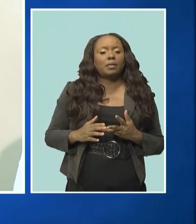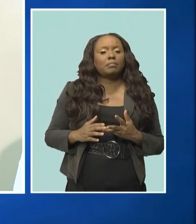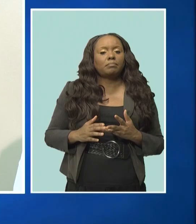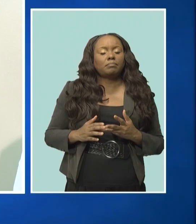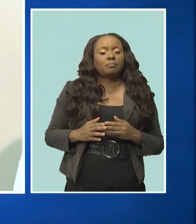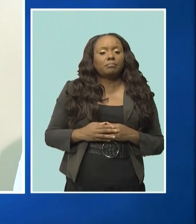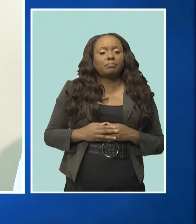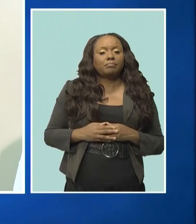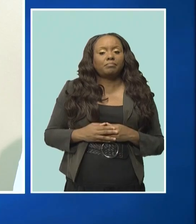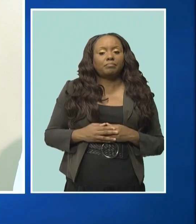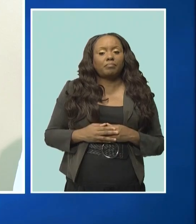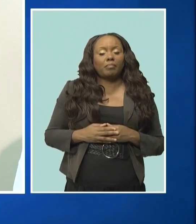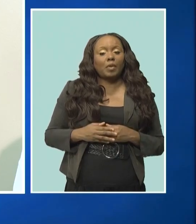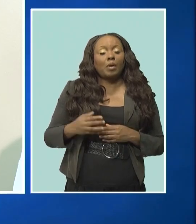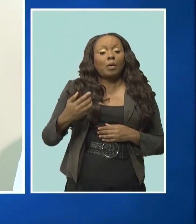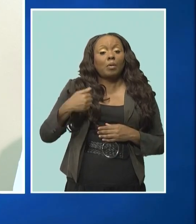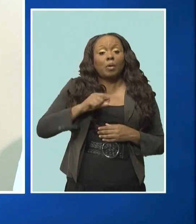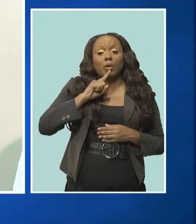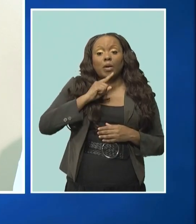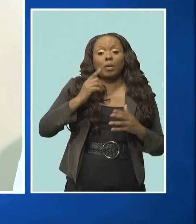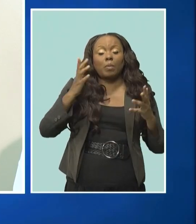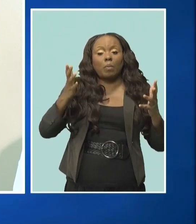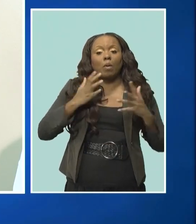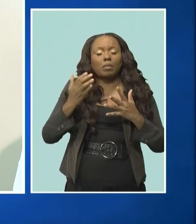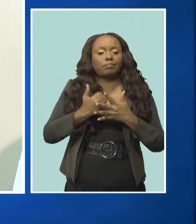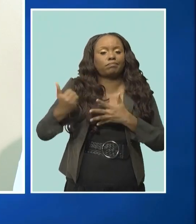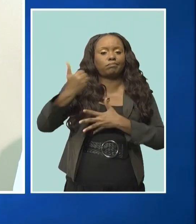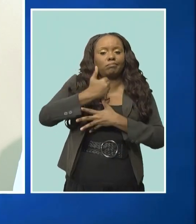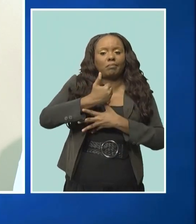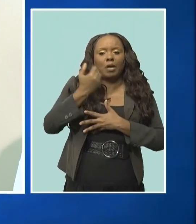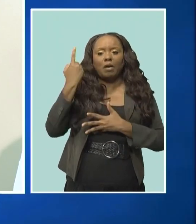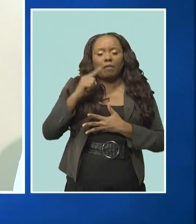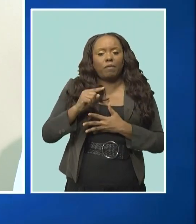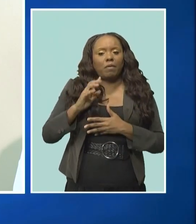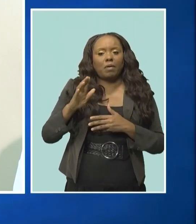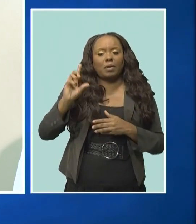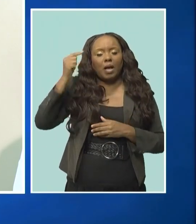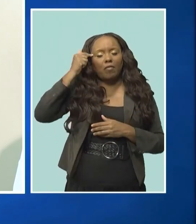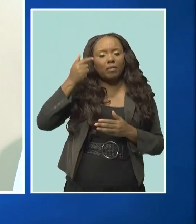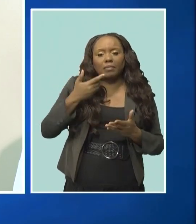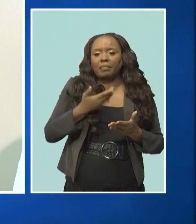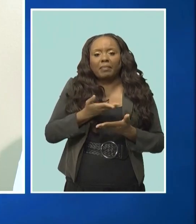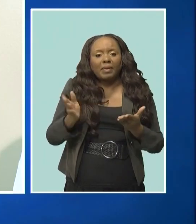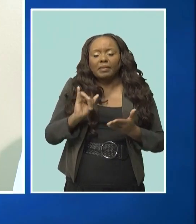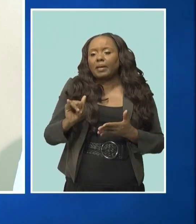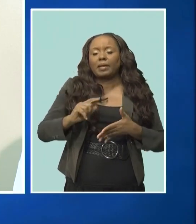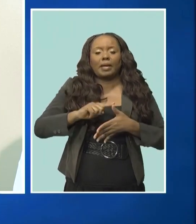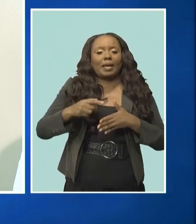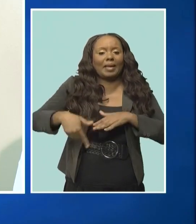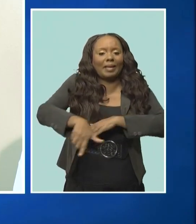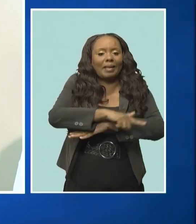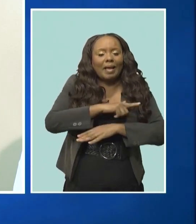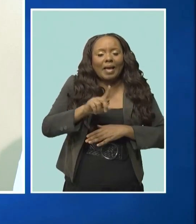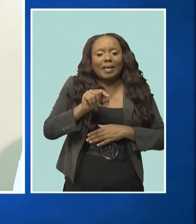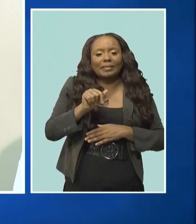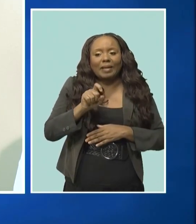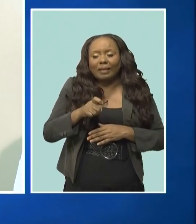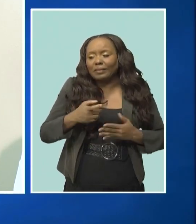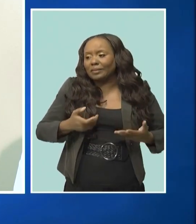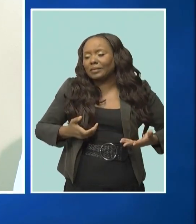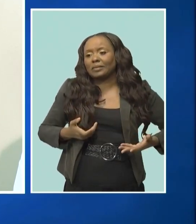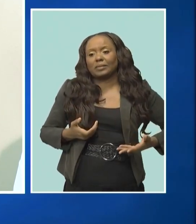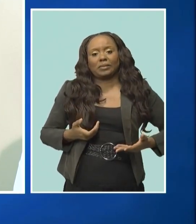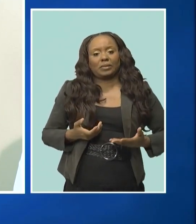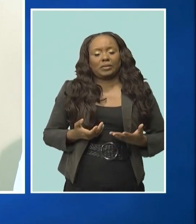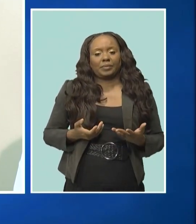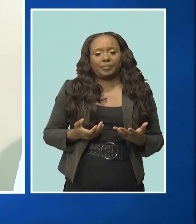government payments, and that would include things like land taxes, etc. And